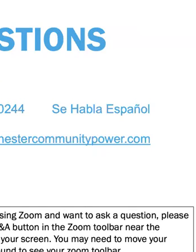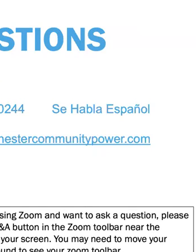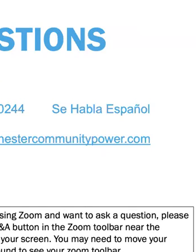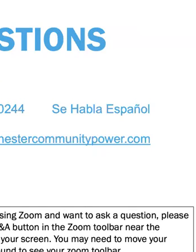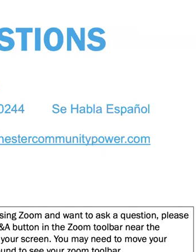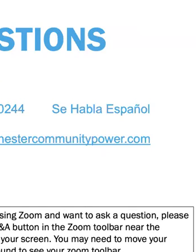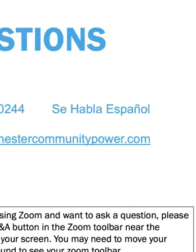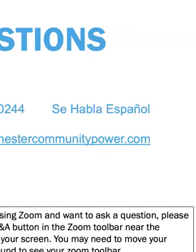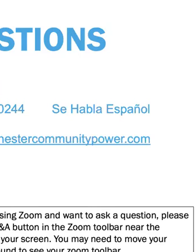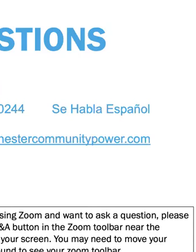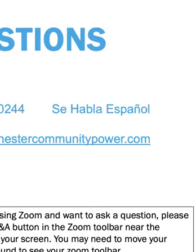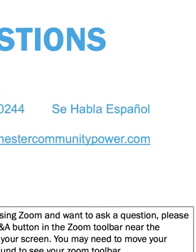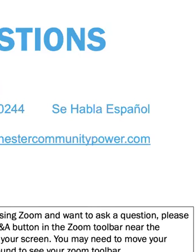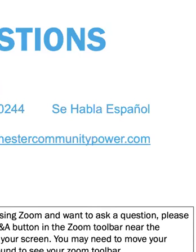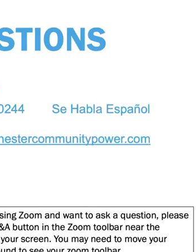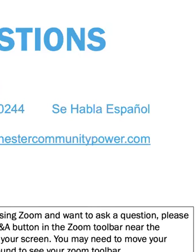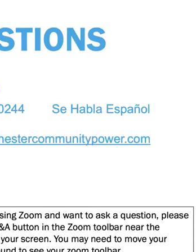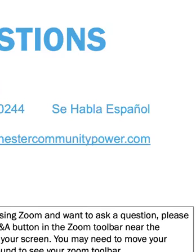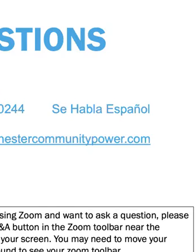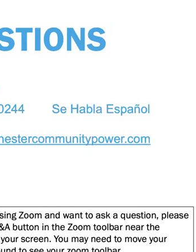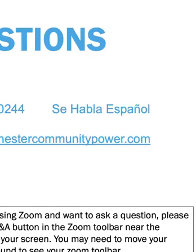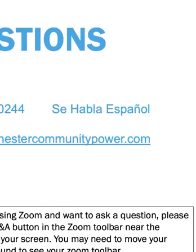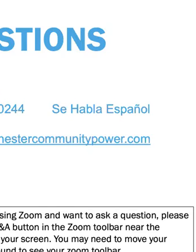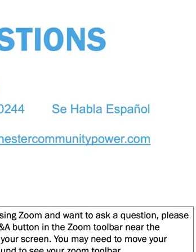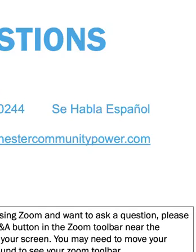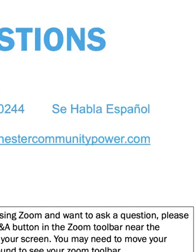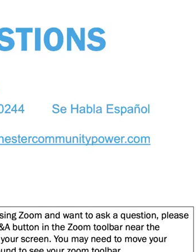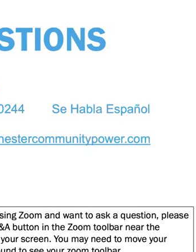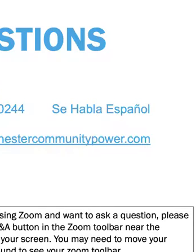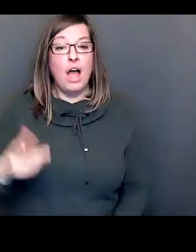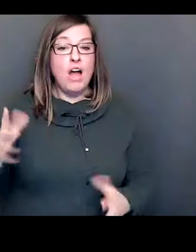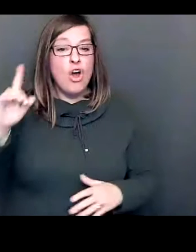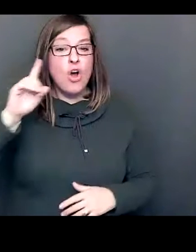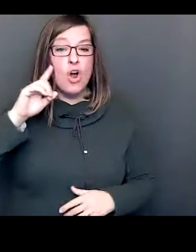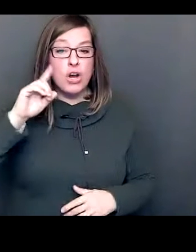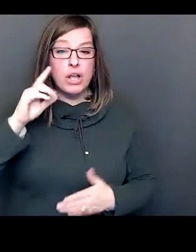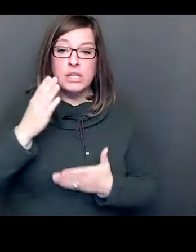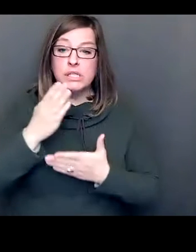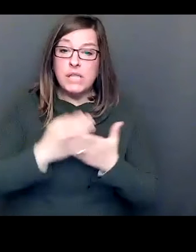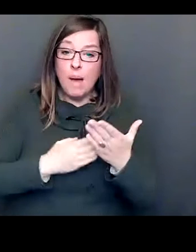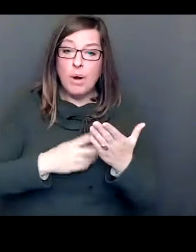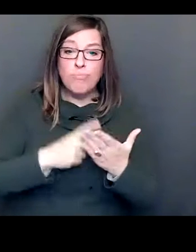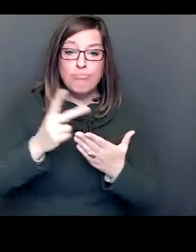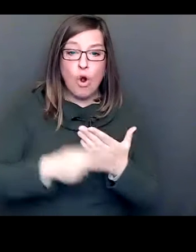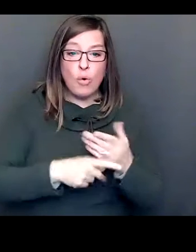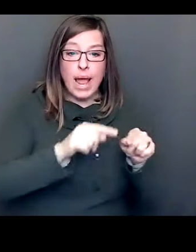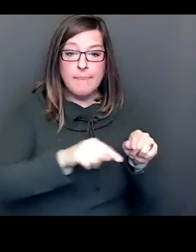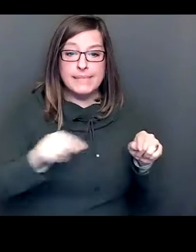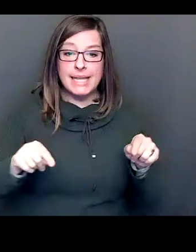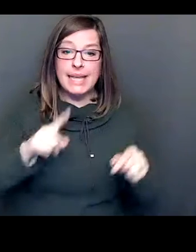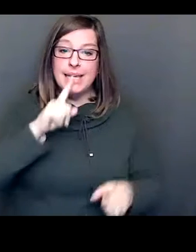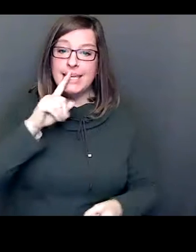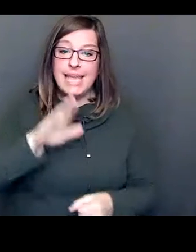Responding to the note that there's no more questions. Okay, I've heard that there are some of these programs are